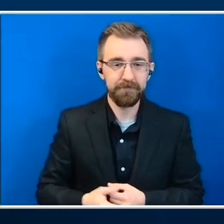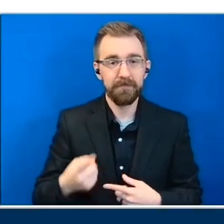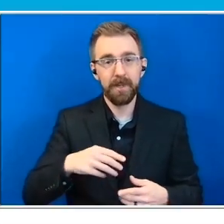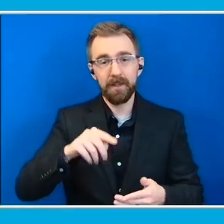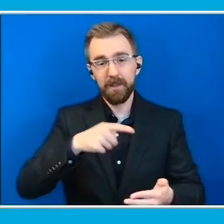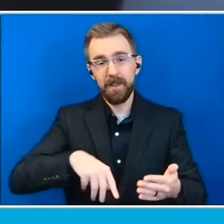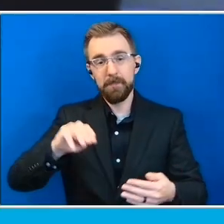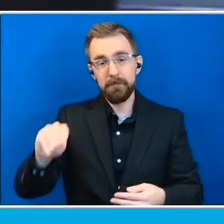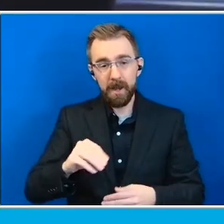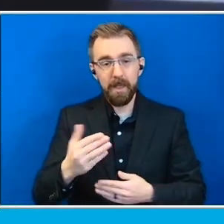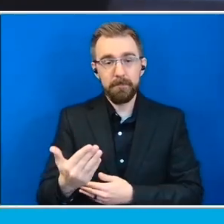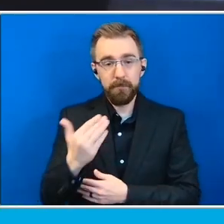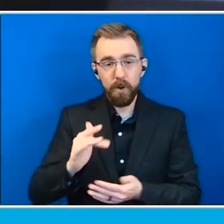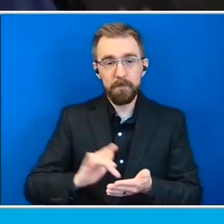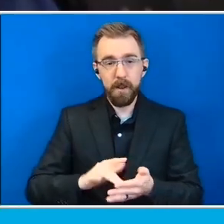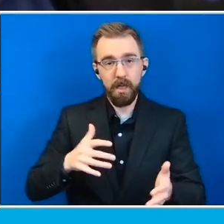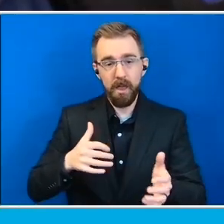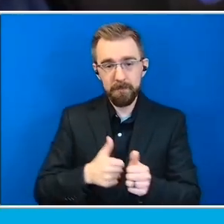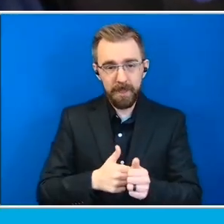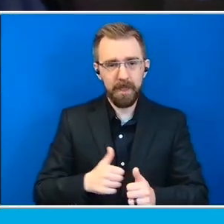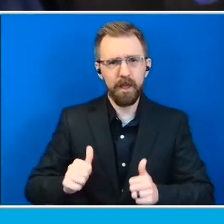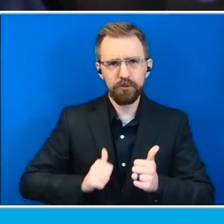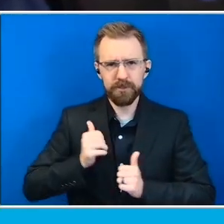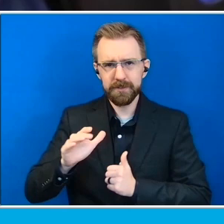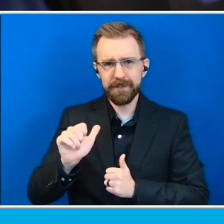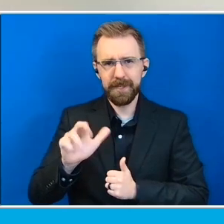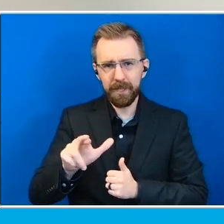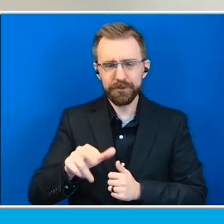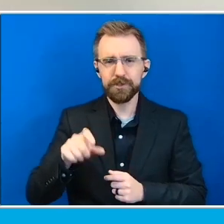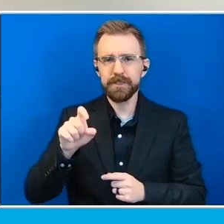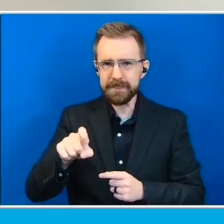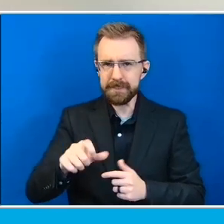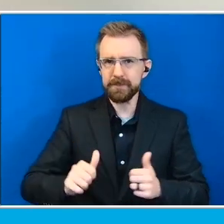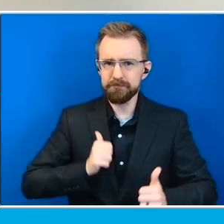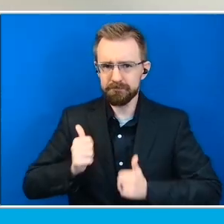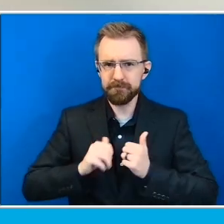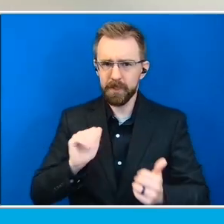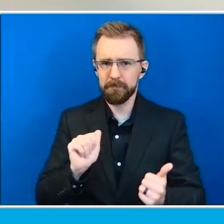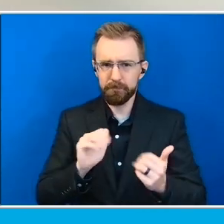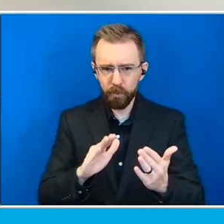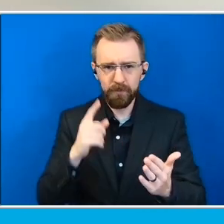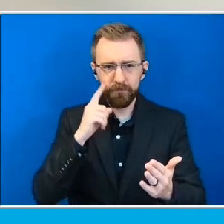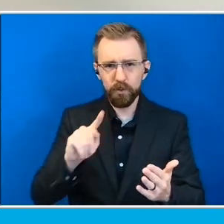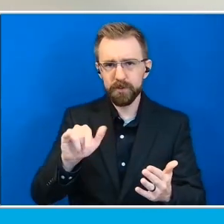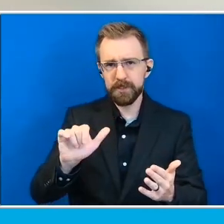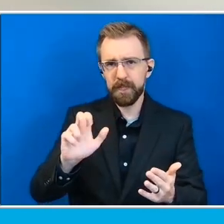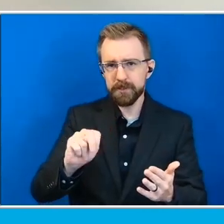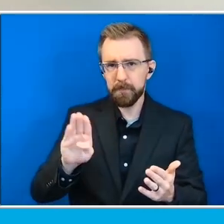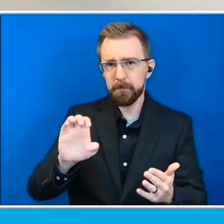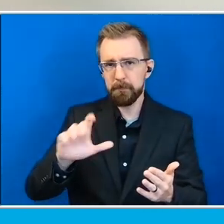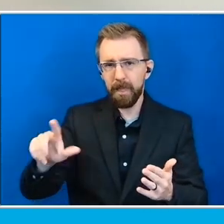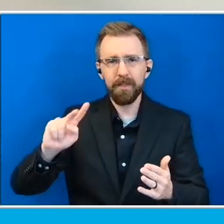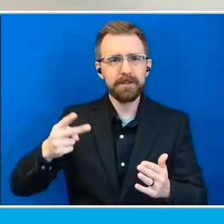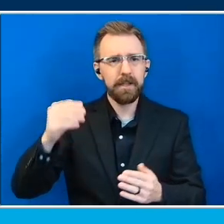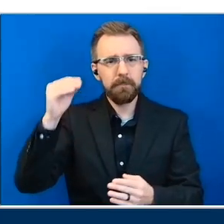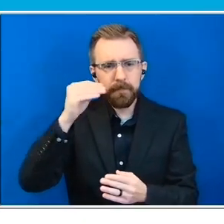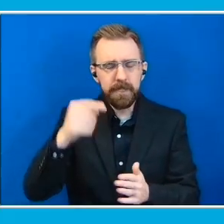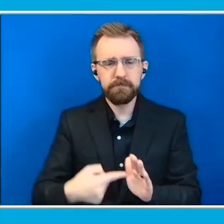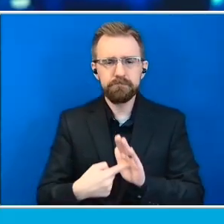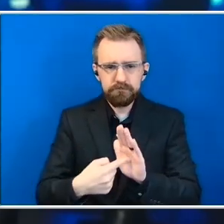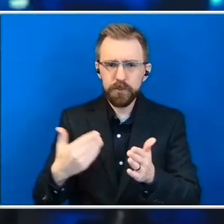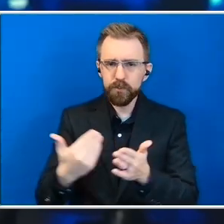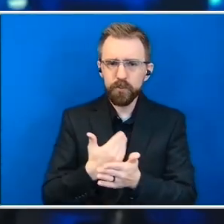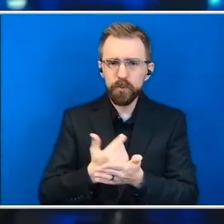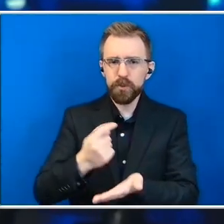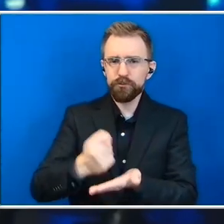Medical Update. An aggressive cancer needs an aggressive approach. For Tyson Bell, a second opinion revealed a new treatment option.